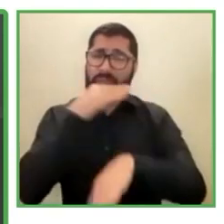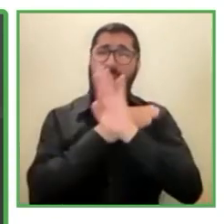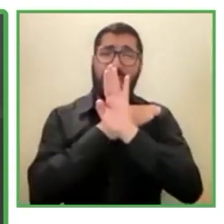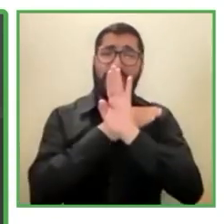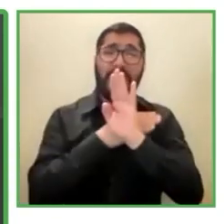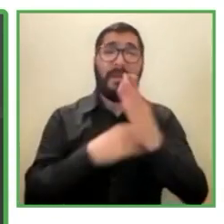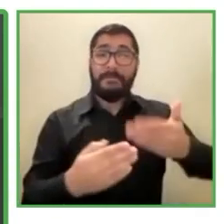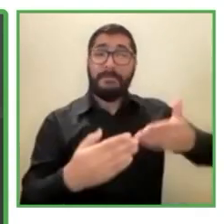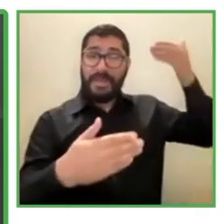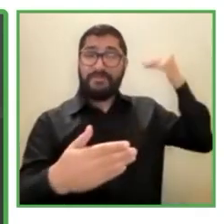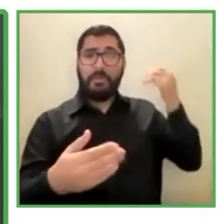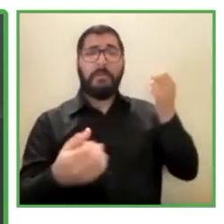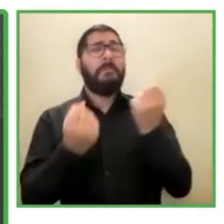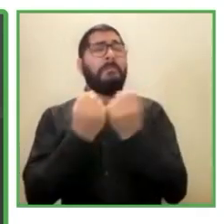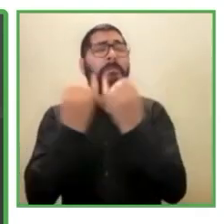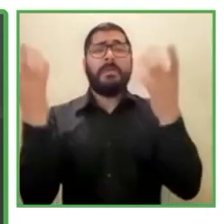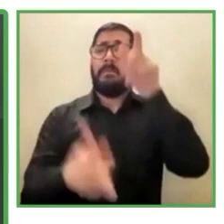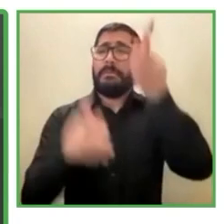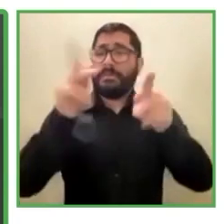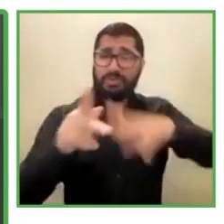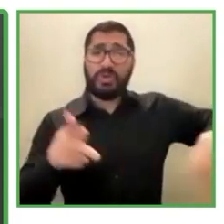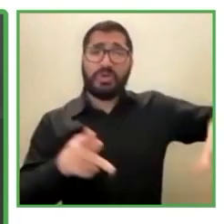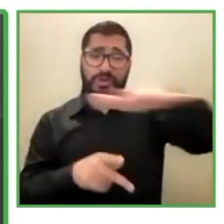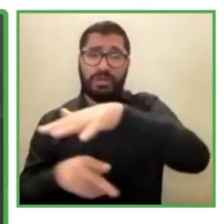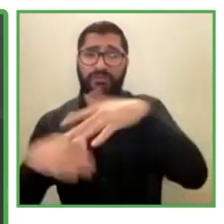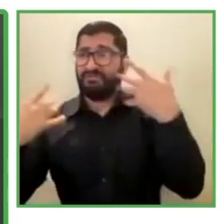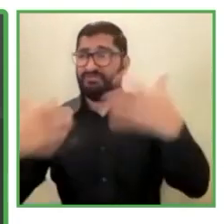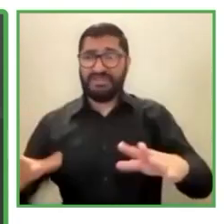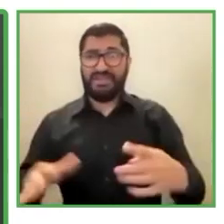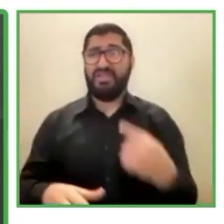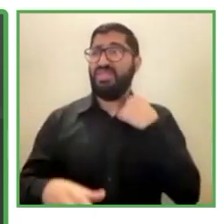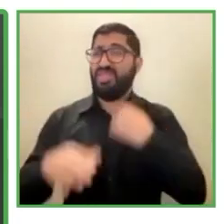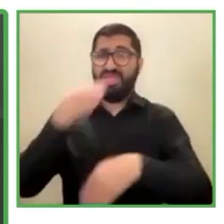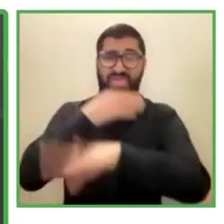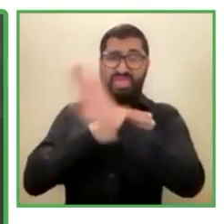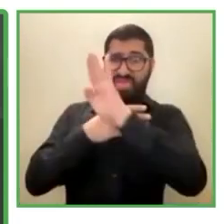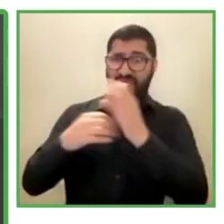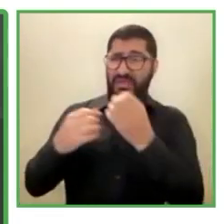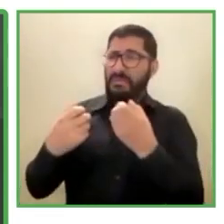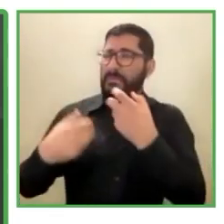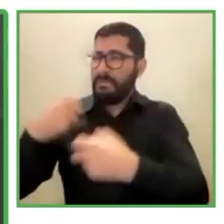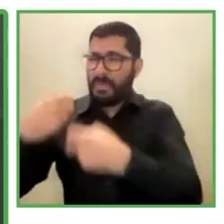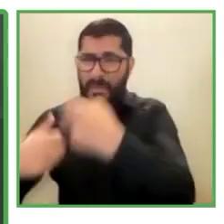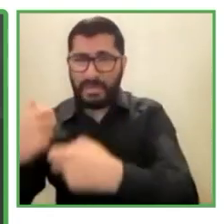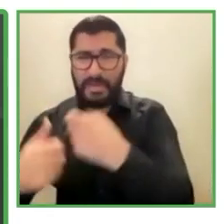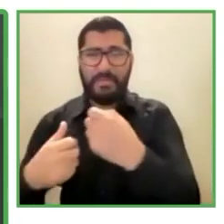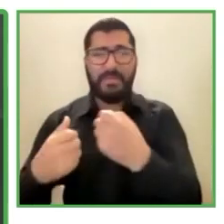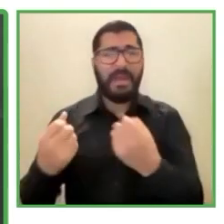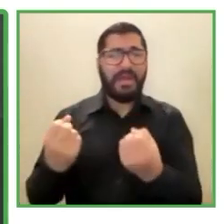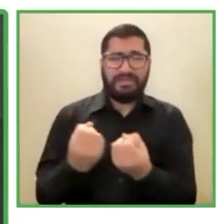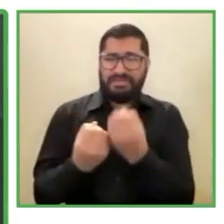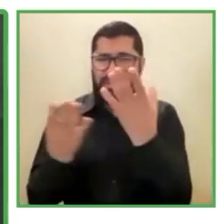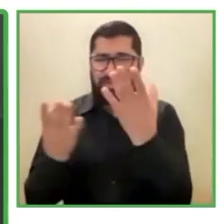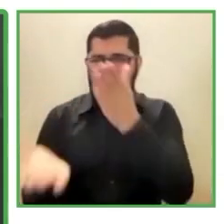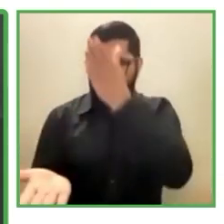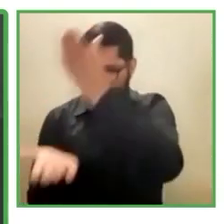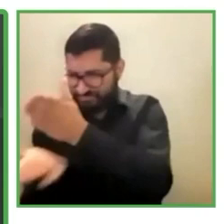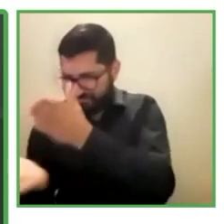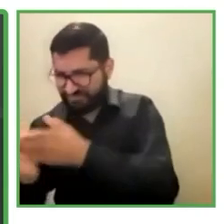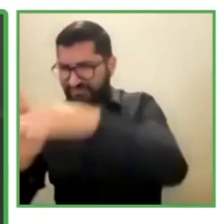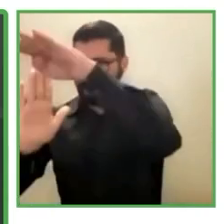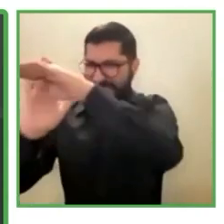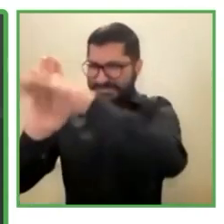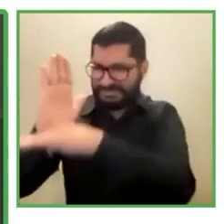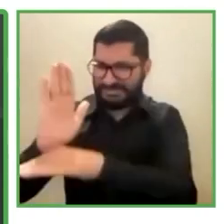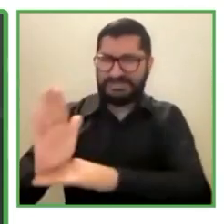a job before the pandemic, and thus, due to the sanitary